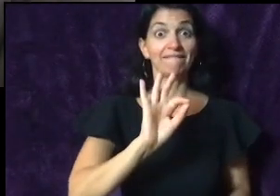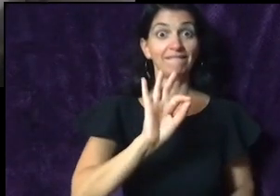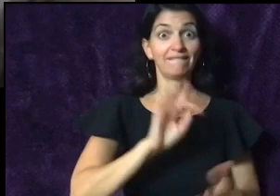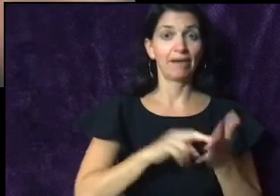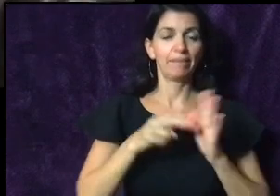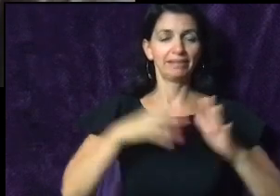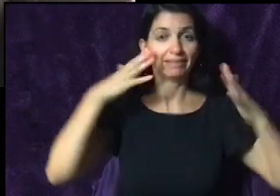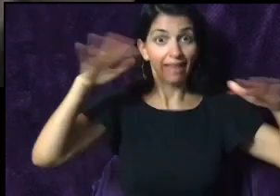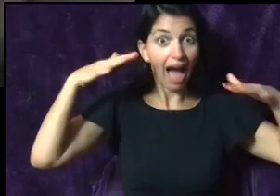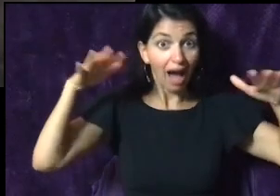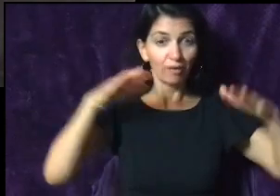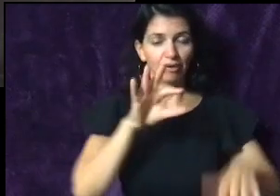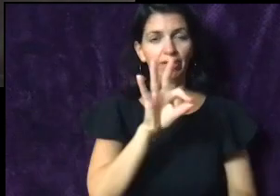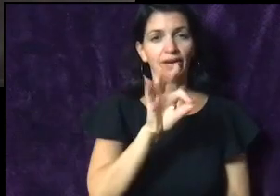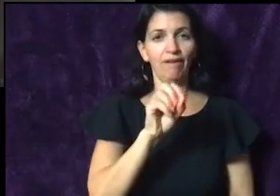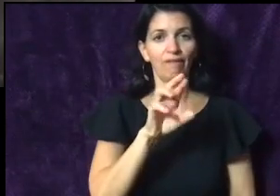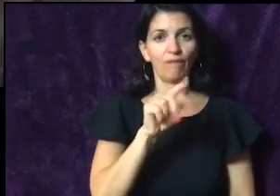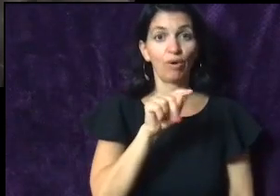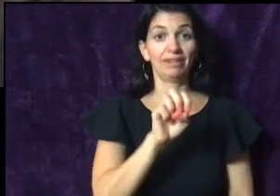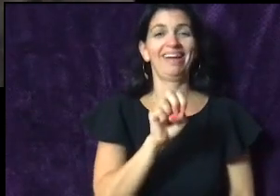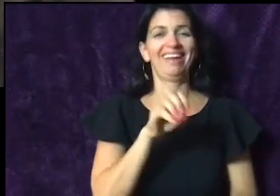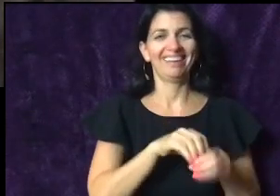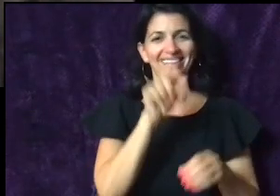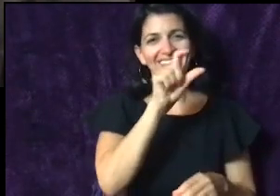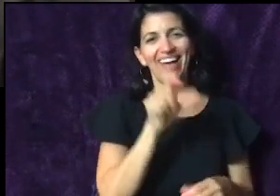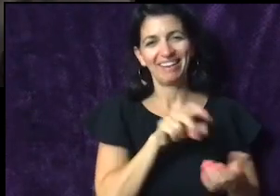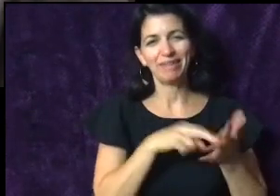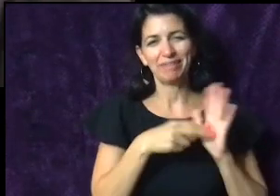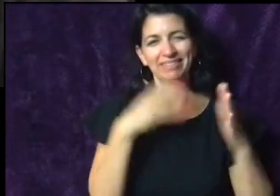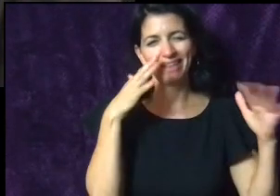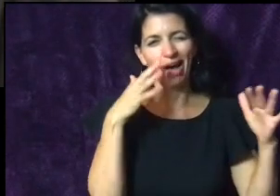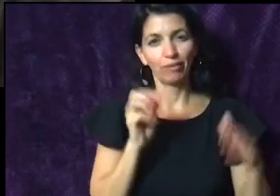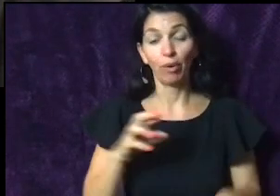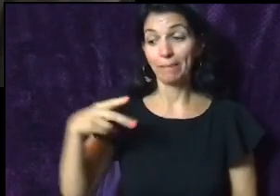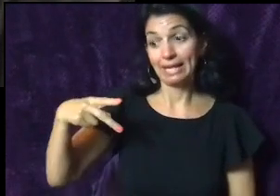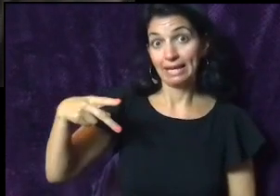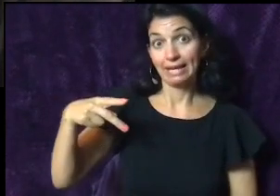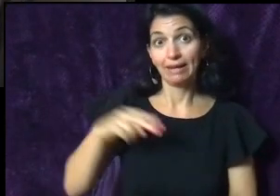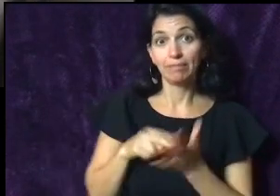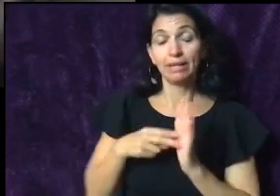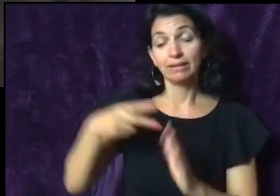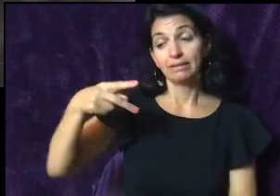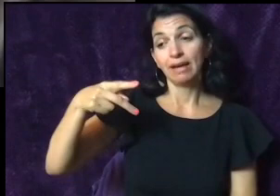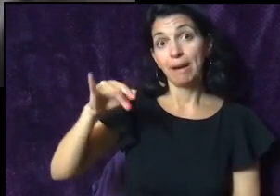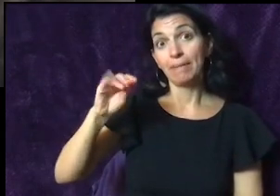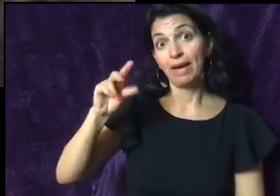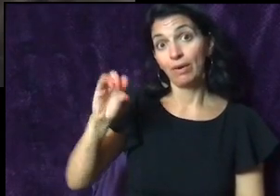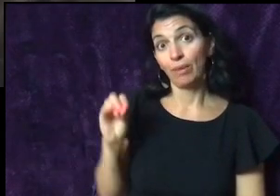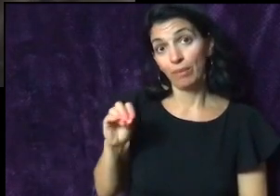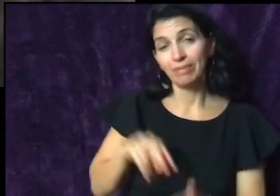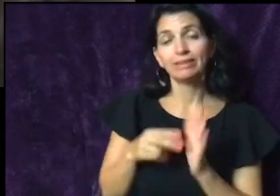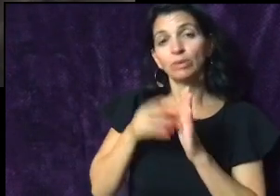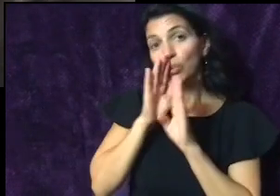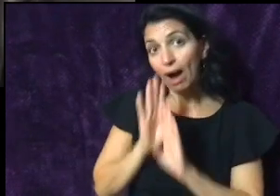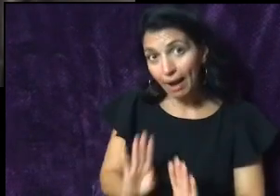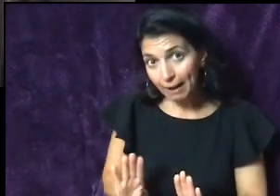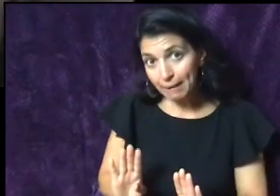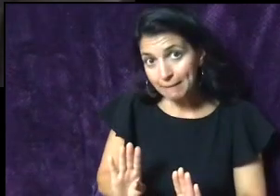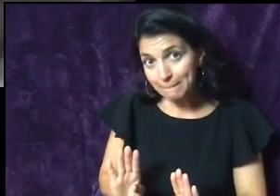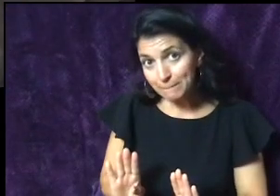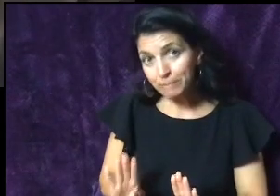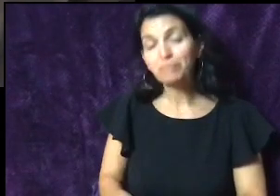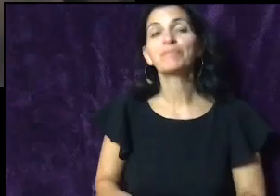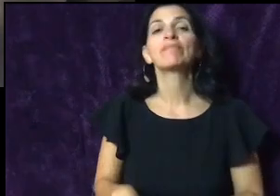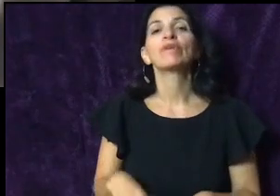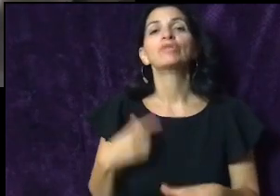F, which means loud. It means forte in Italian, and that means loud in Italian. Or we can write P, which means piano, which is Italian for